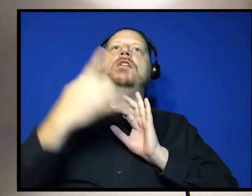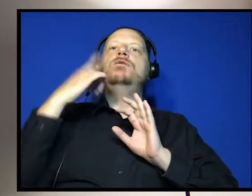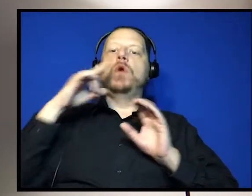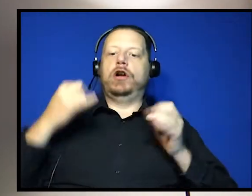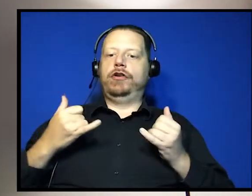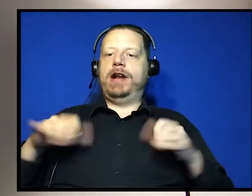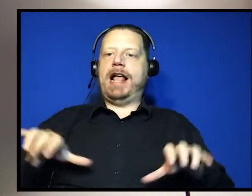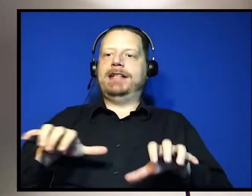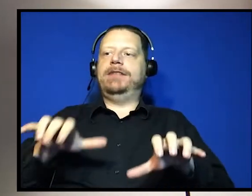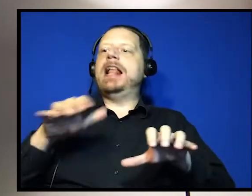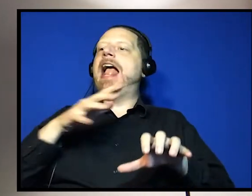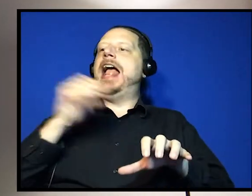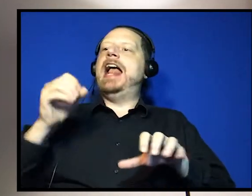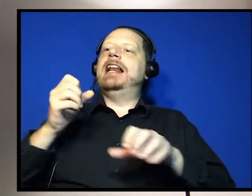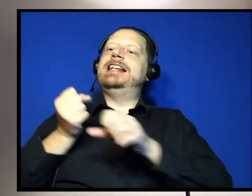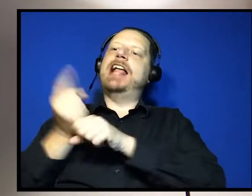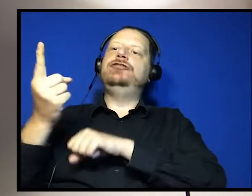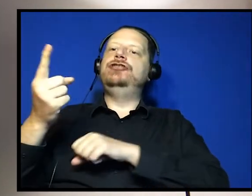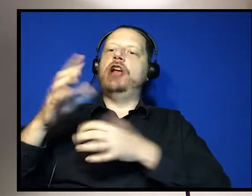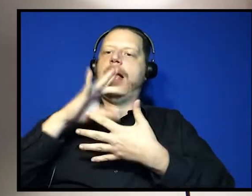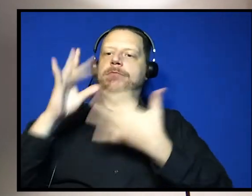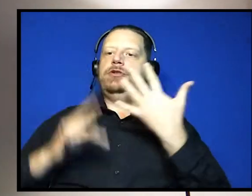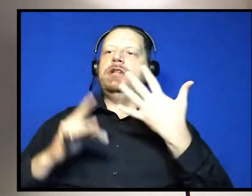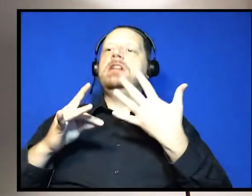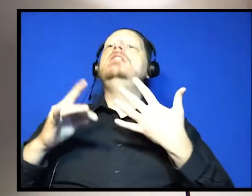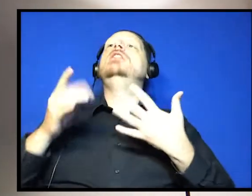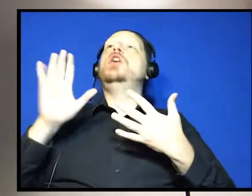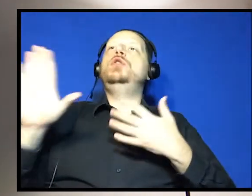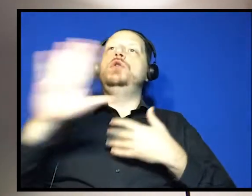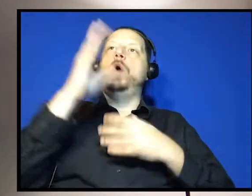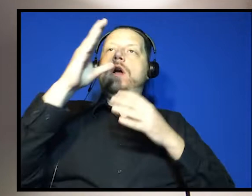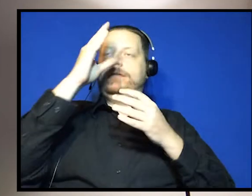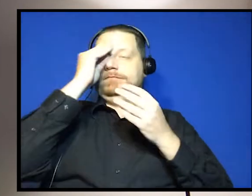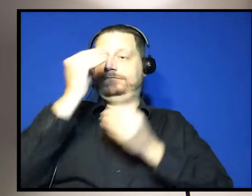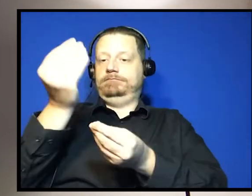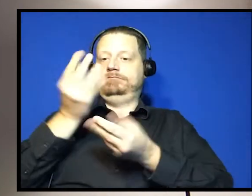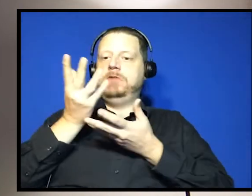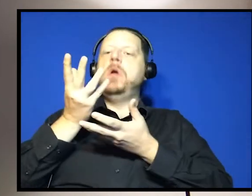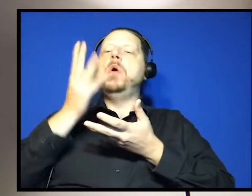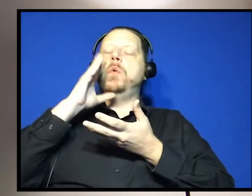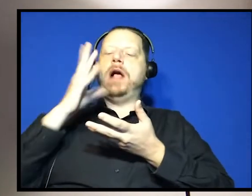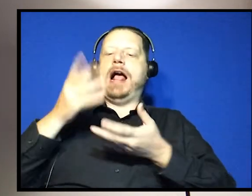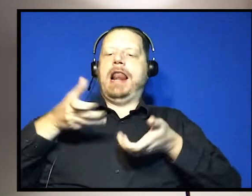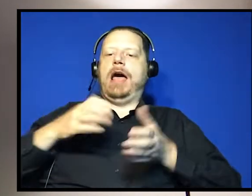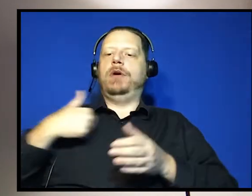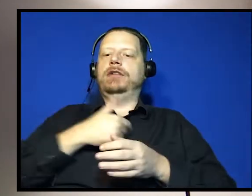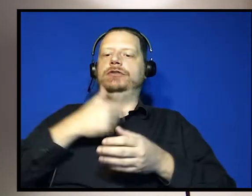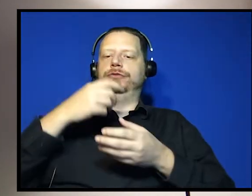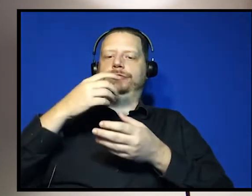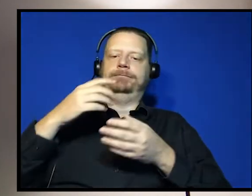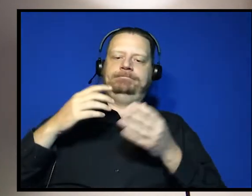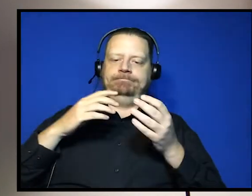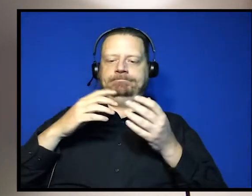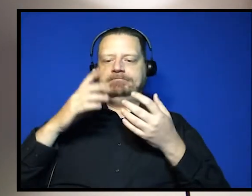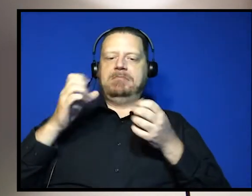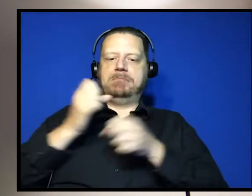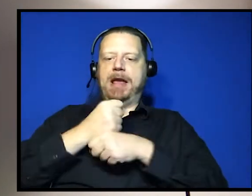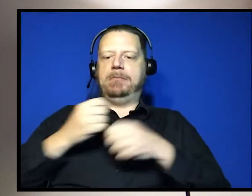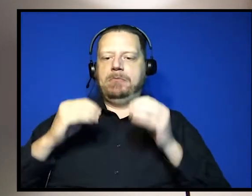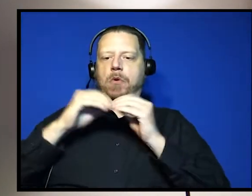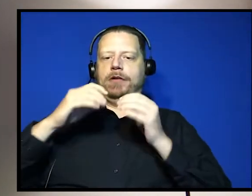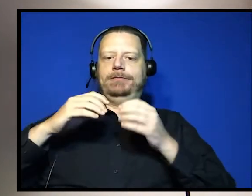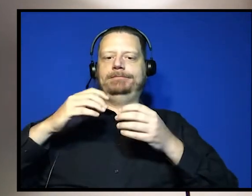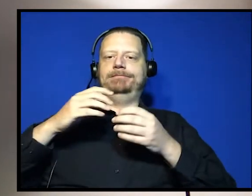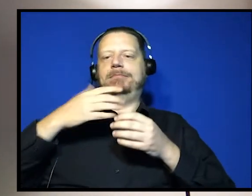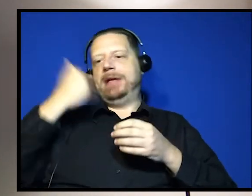year. Your input will allow the Dignity leadership to make more informed decisions. If you haven't yet submitted your survey,